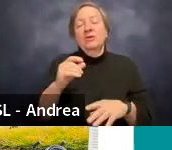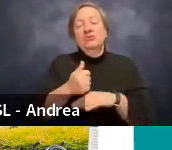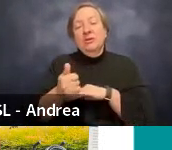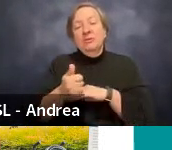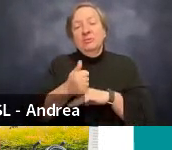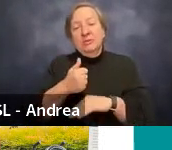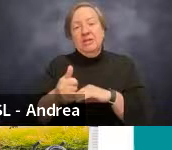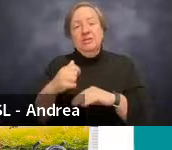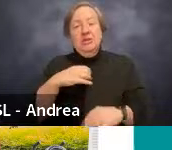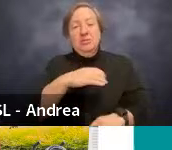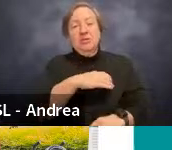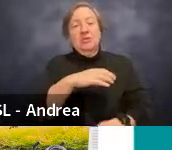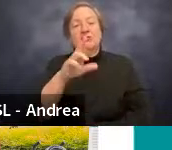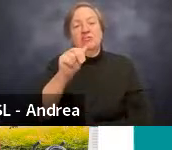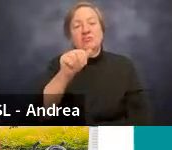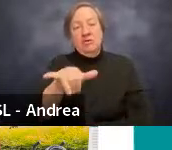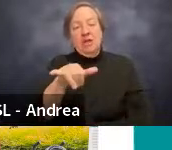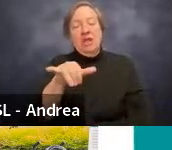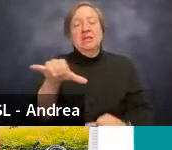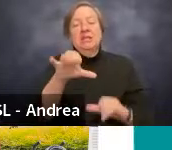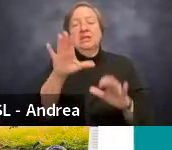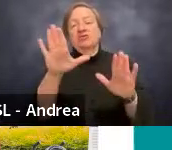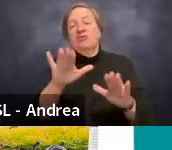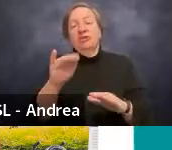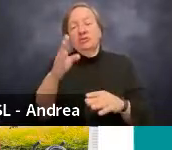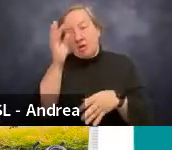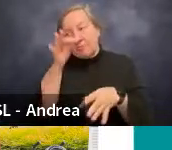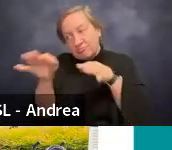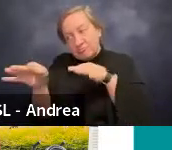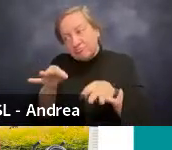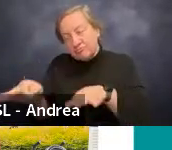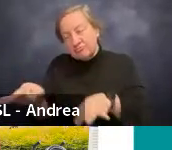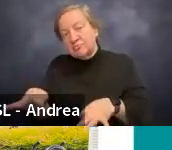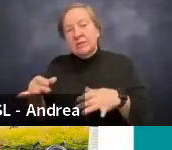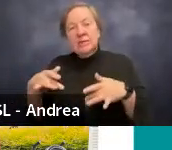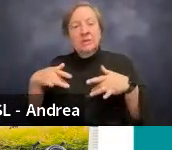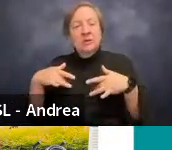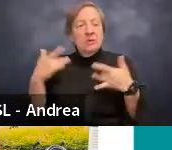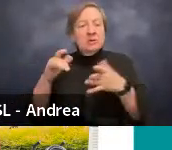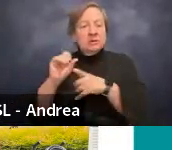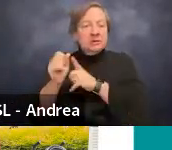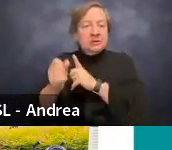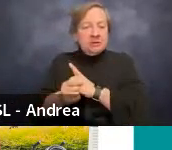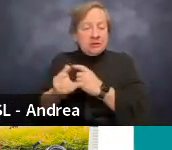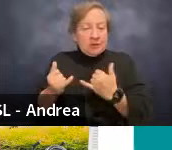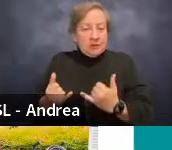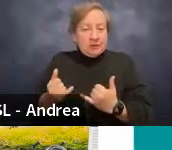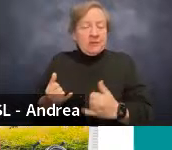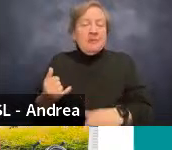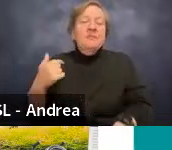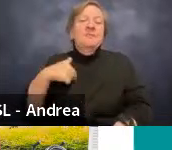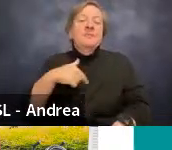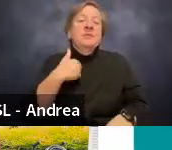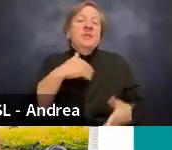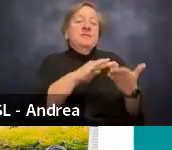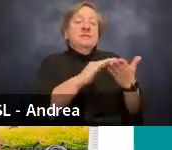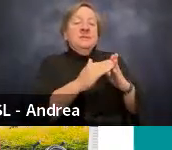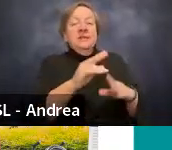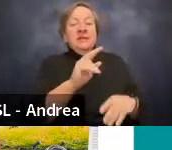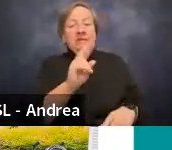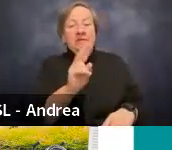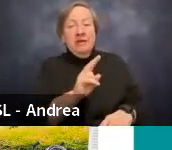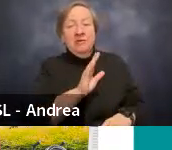did a spectacular job bringing them up to speed on where things are at. We have the City of